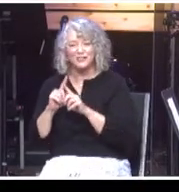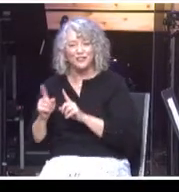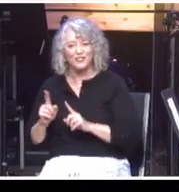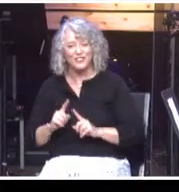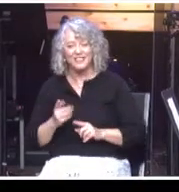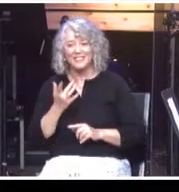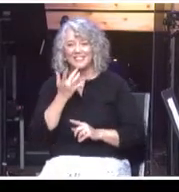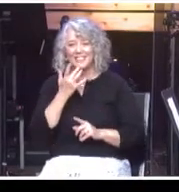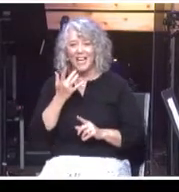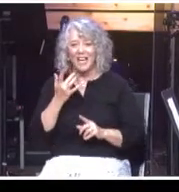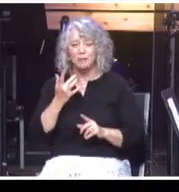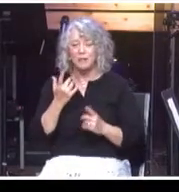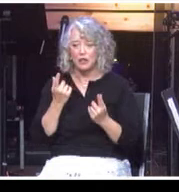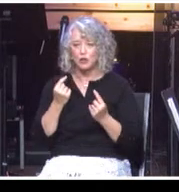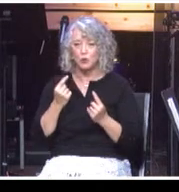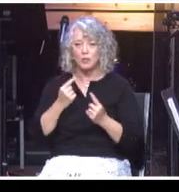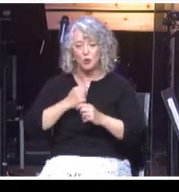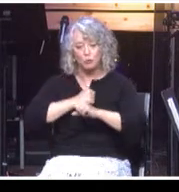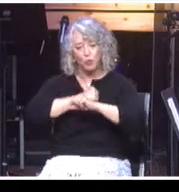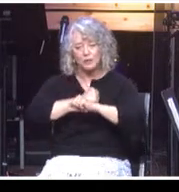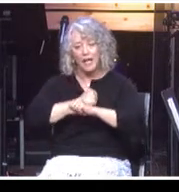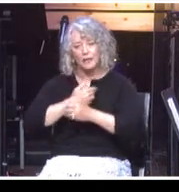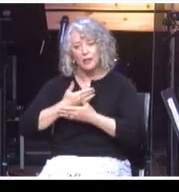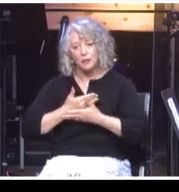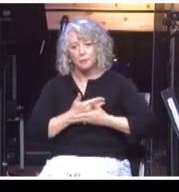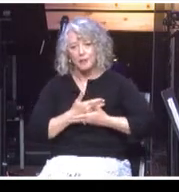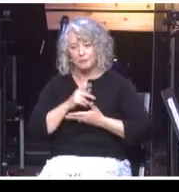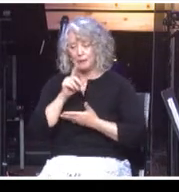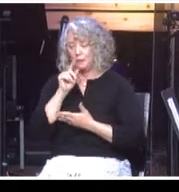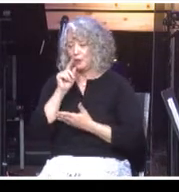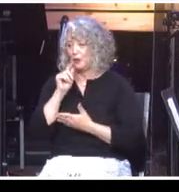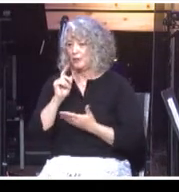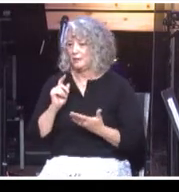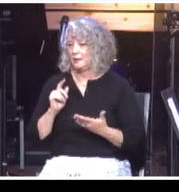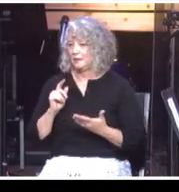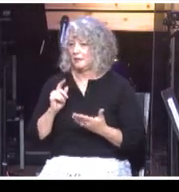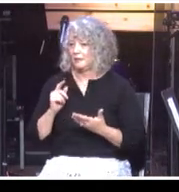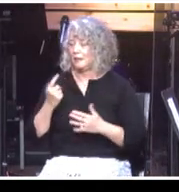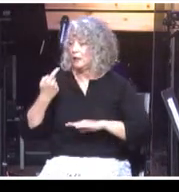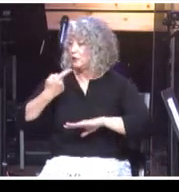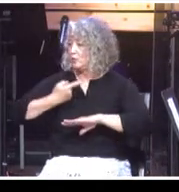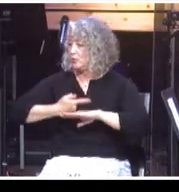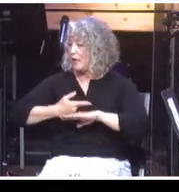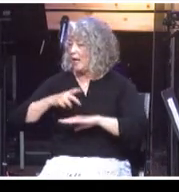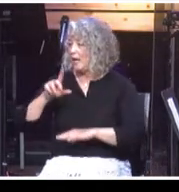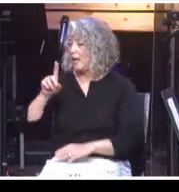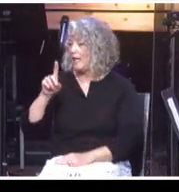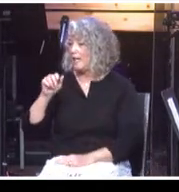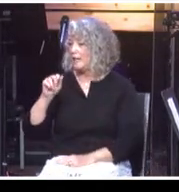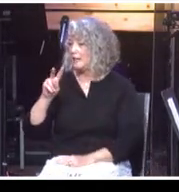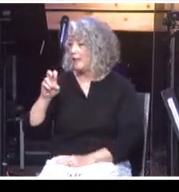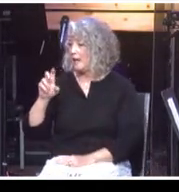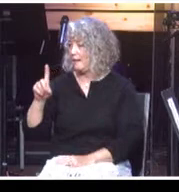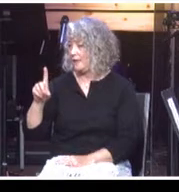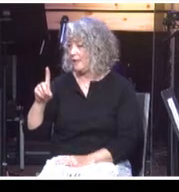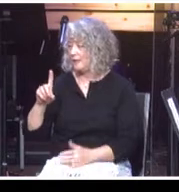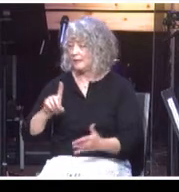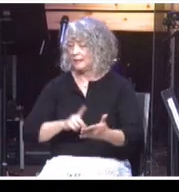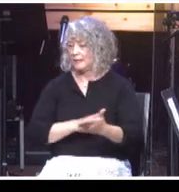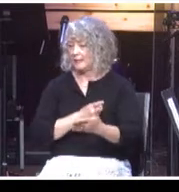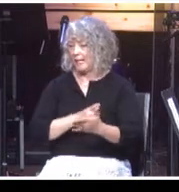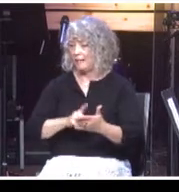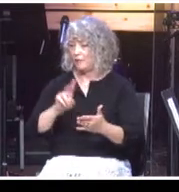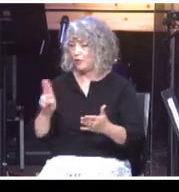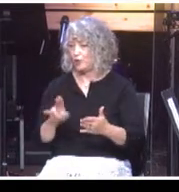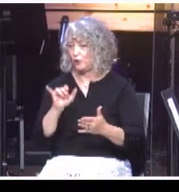They do the same thing to protect their fledglings. And in our passage today, David uses this very